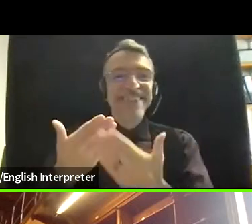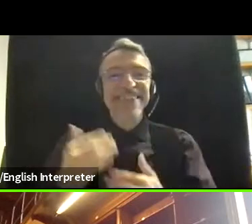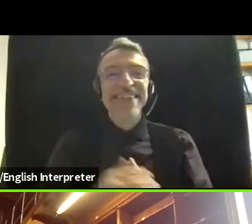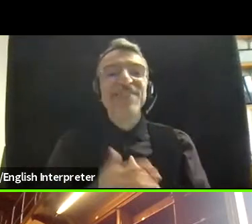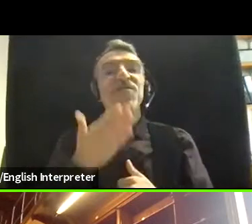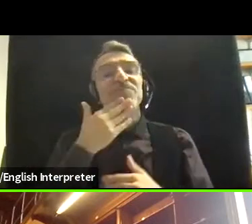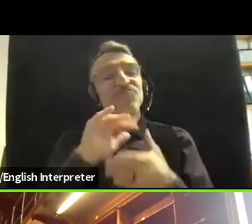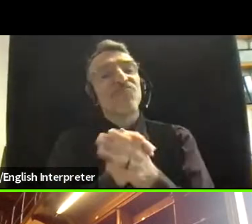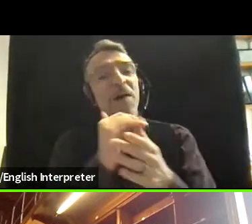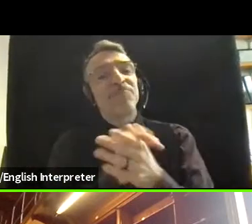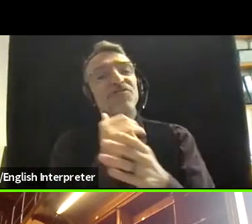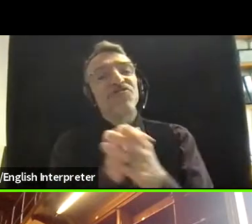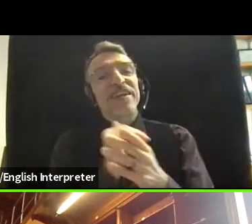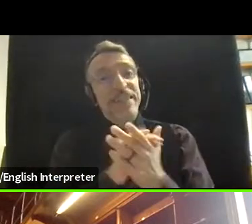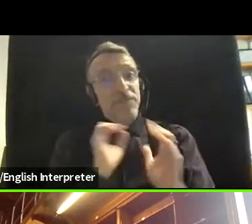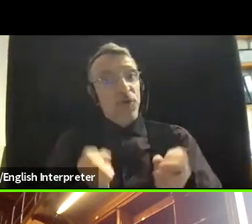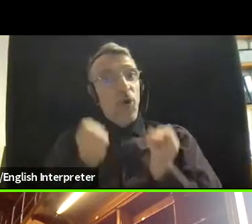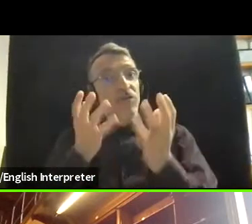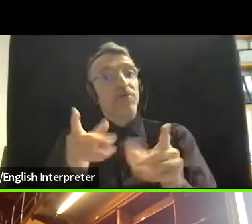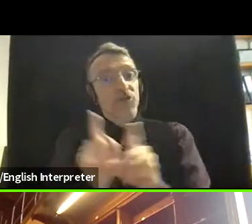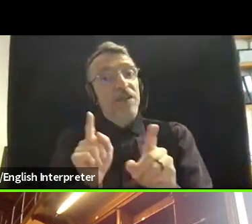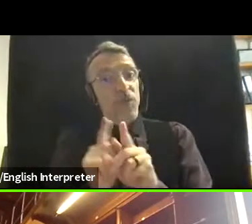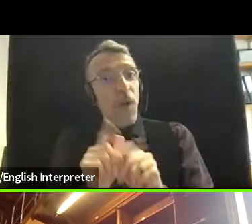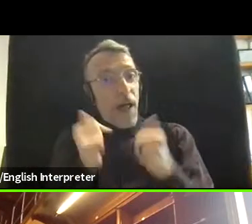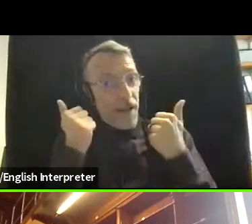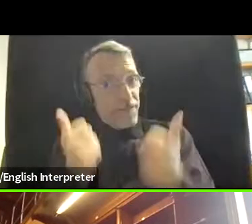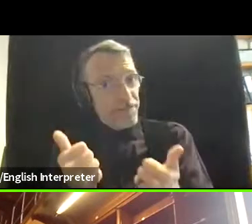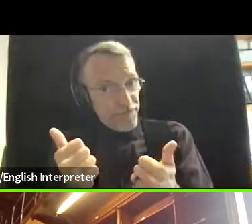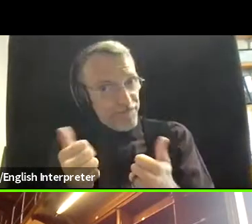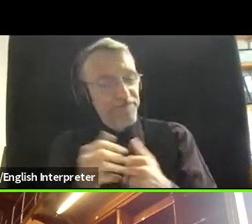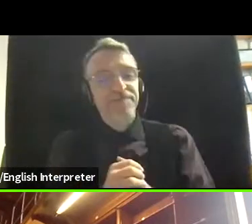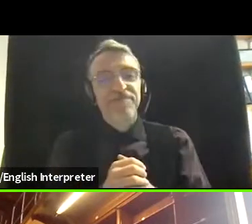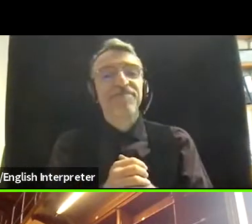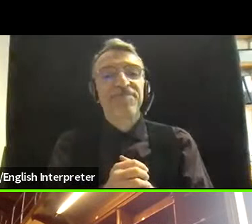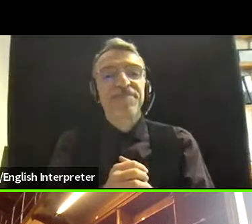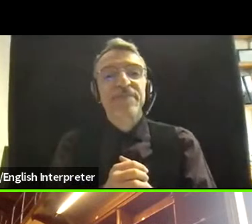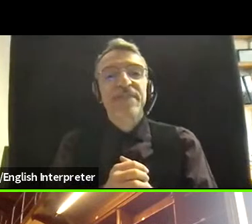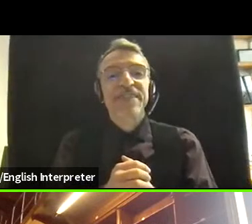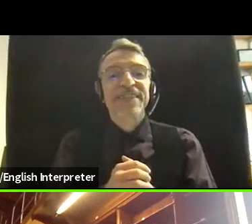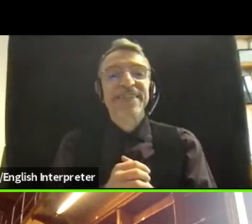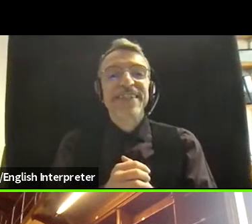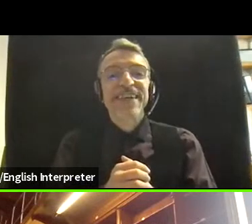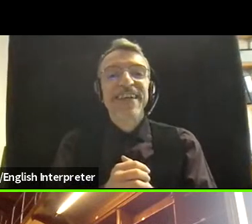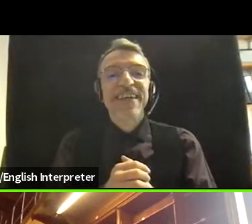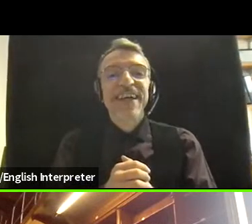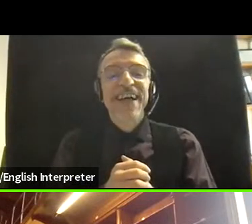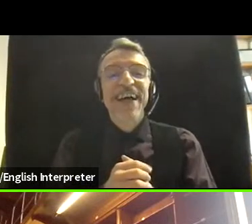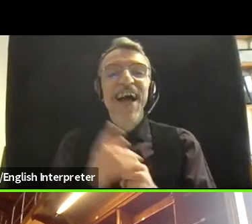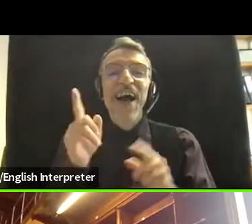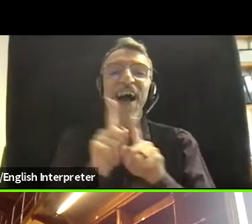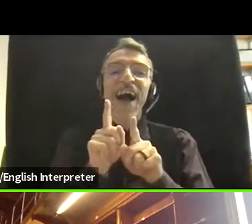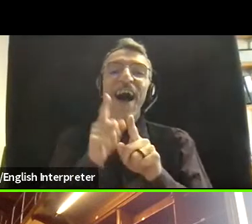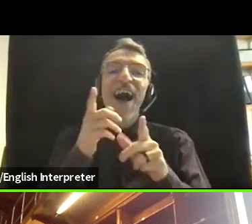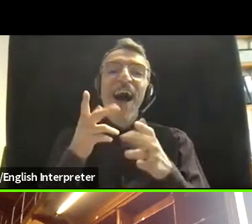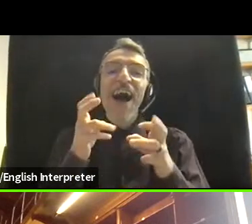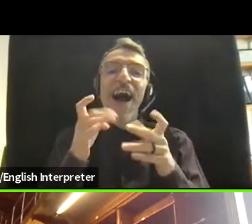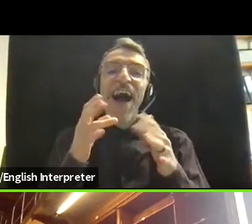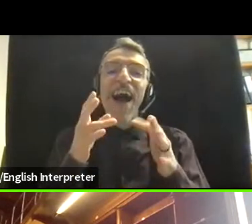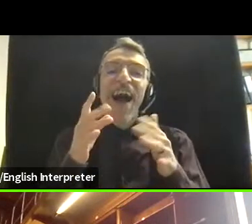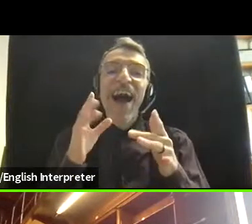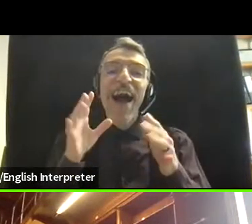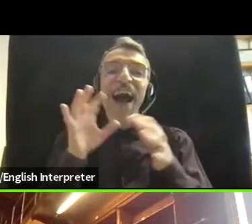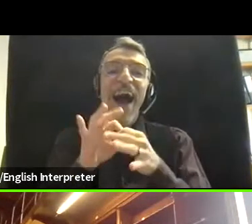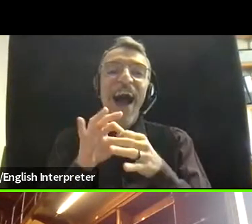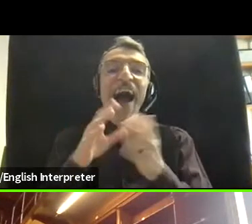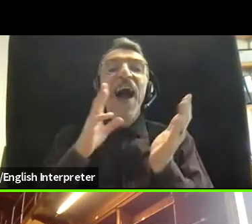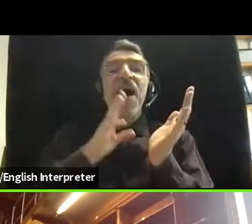really appreciate that contribution that you have made. And I think maybe it probably underlines the matter